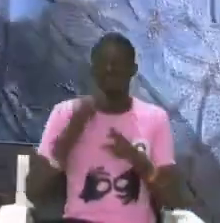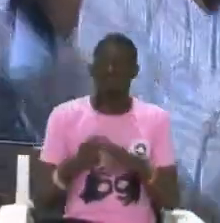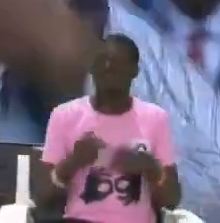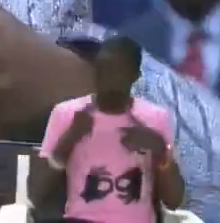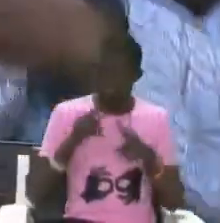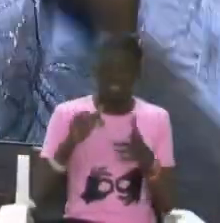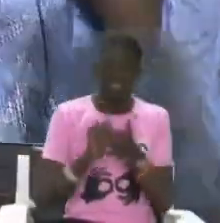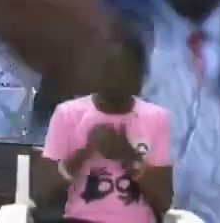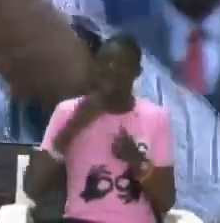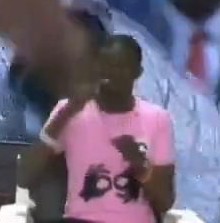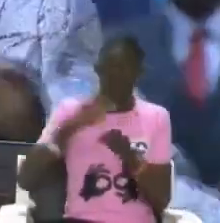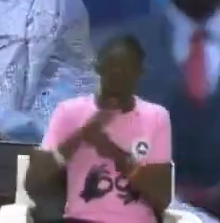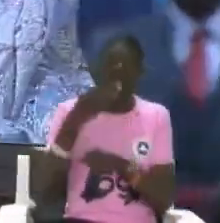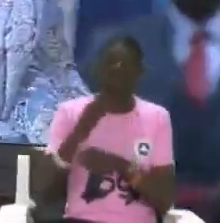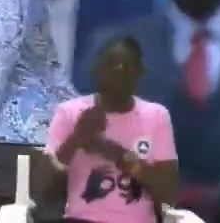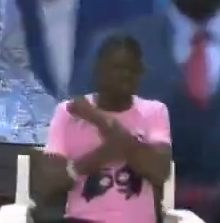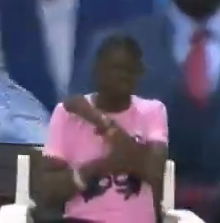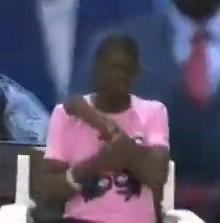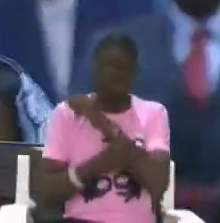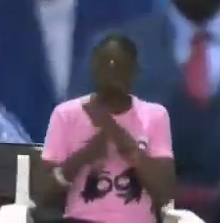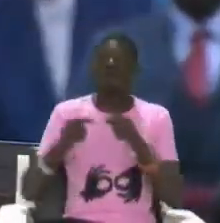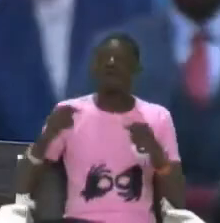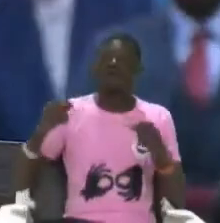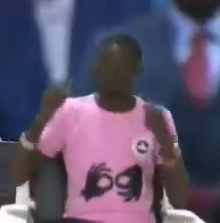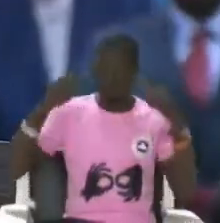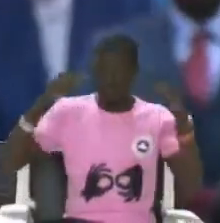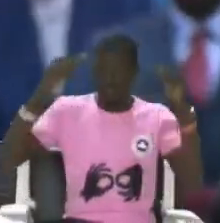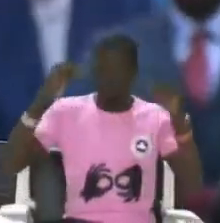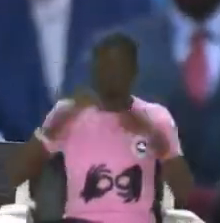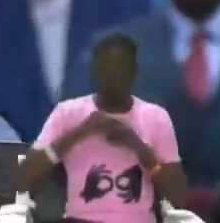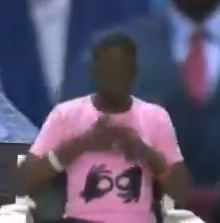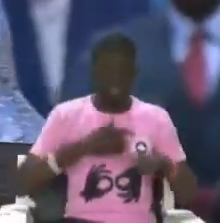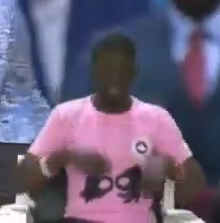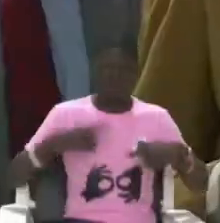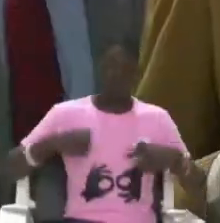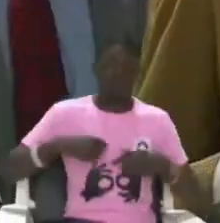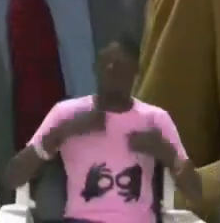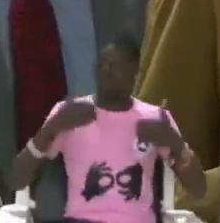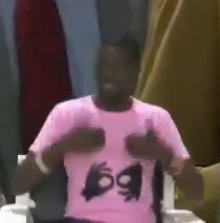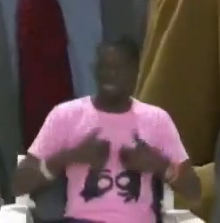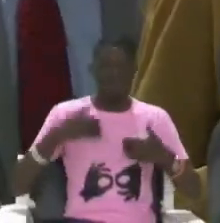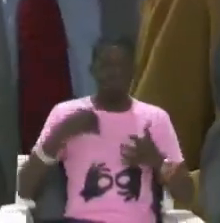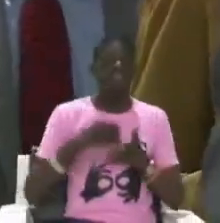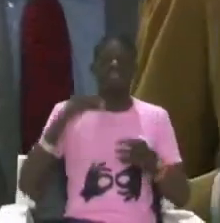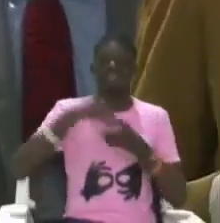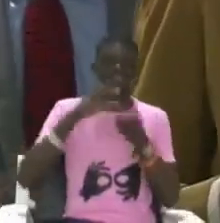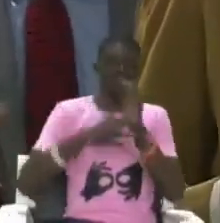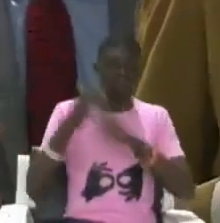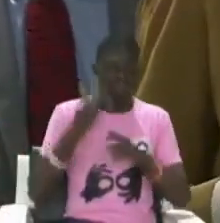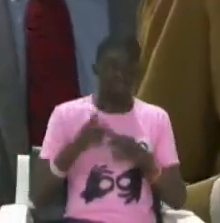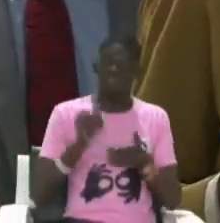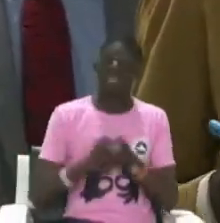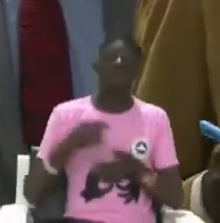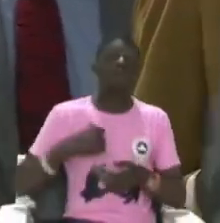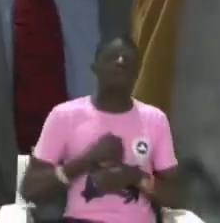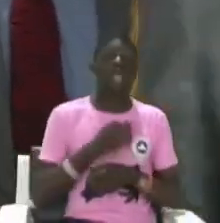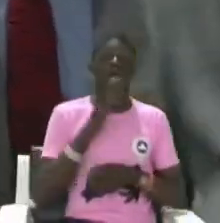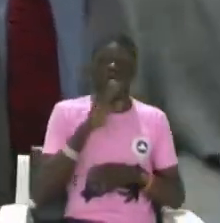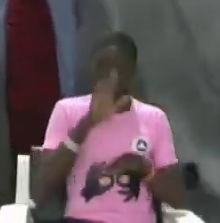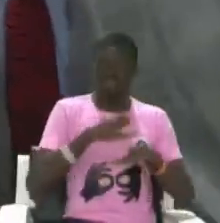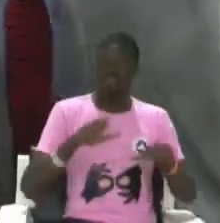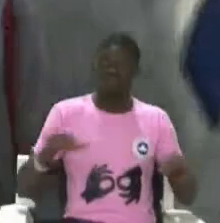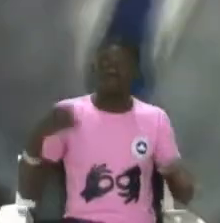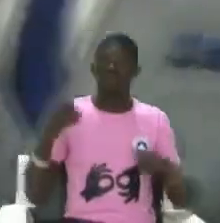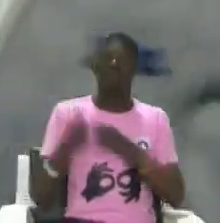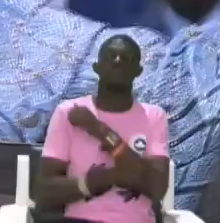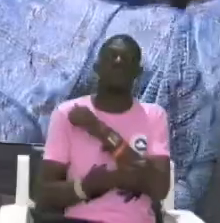that Abrahamic covenant indeed, we are all claiming that we are children of Abraham. Father, Lord, so as you